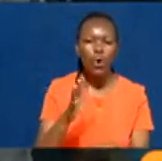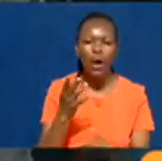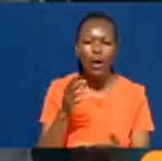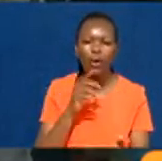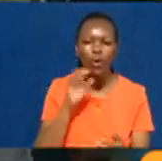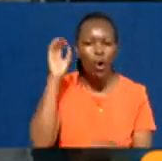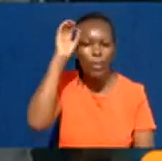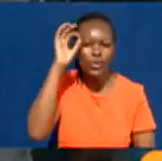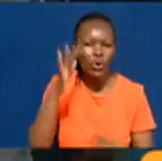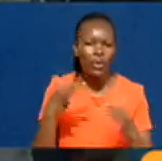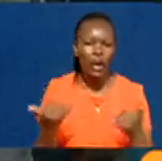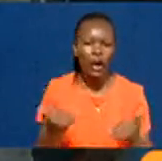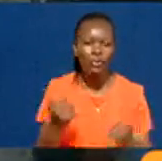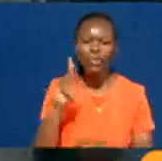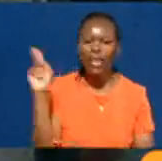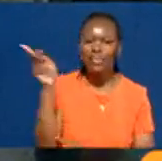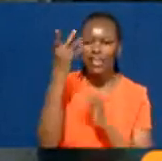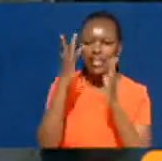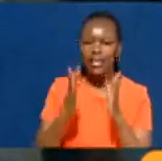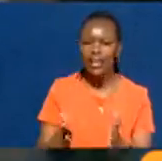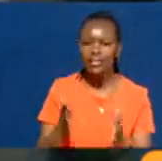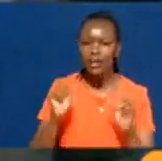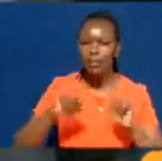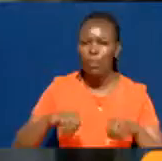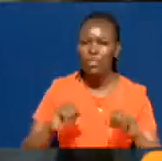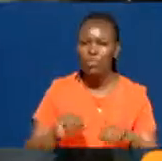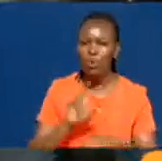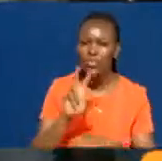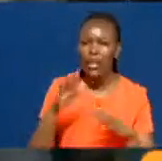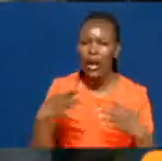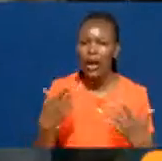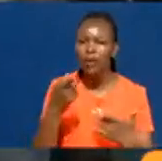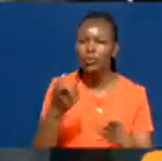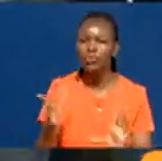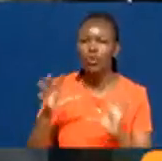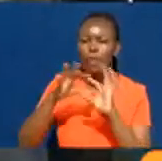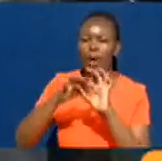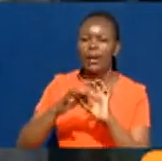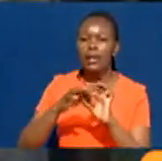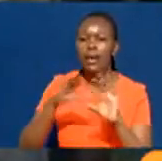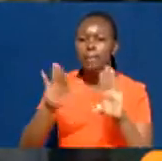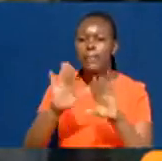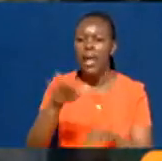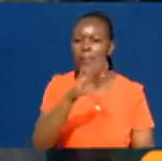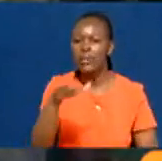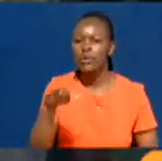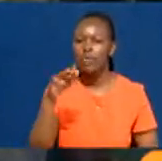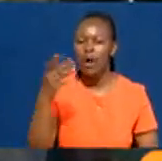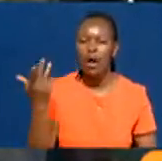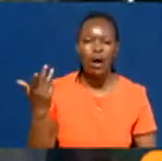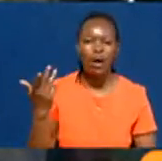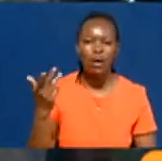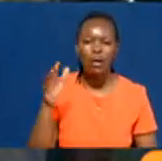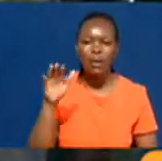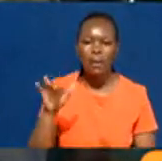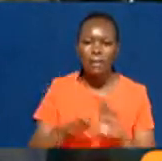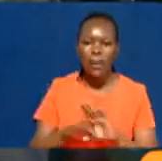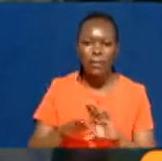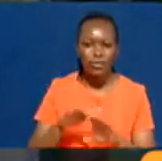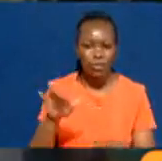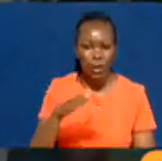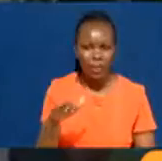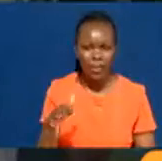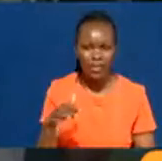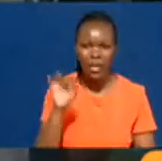take then your move of incorporating members of parliament who were elected in what were